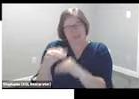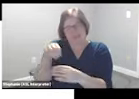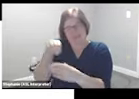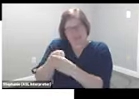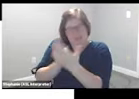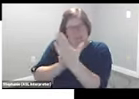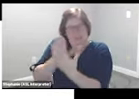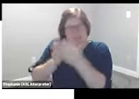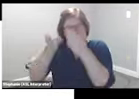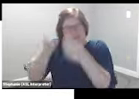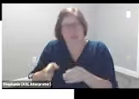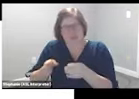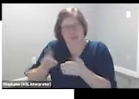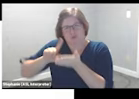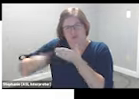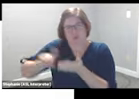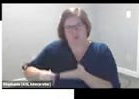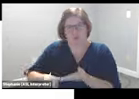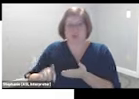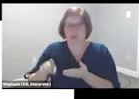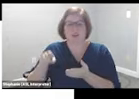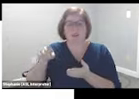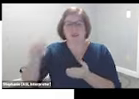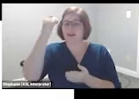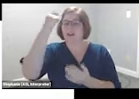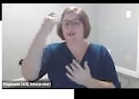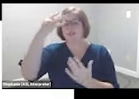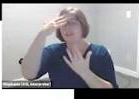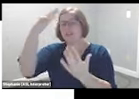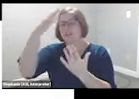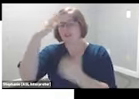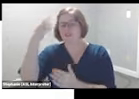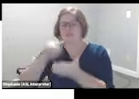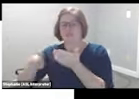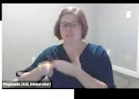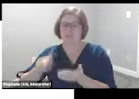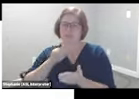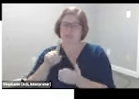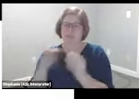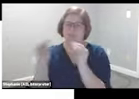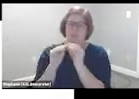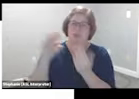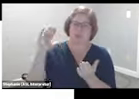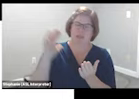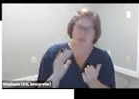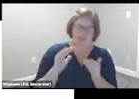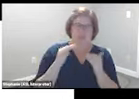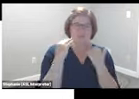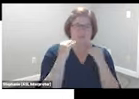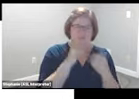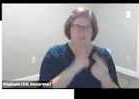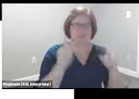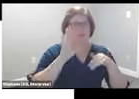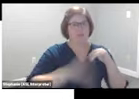been, I think, less affected than experimental research, but a lot of institutional research ethics boards right now are only talking to us if we